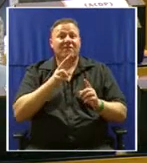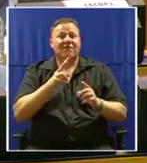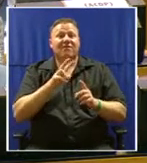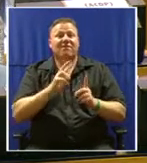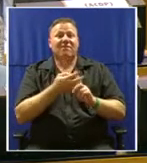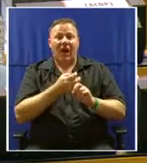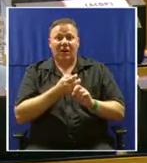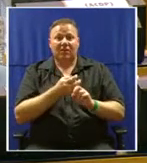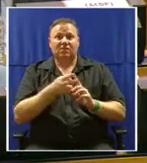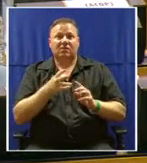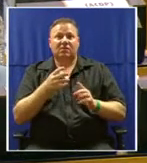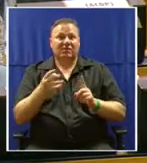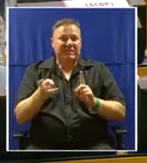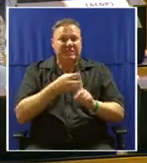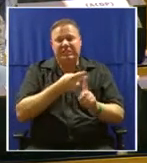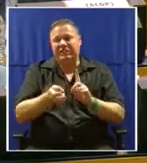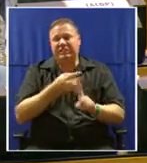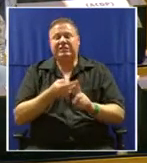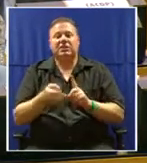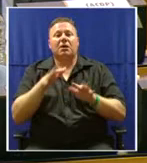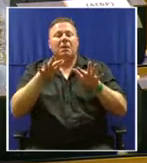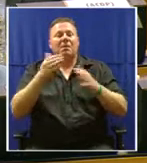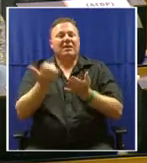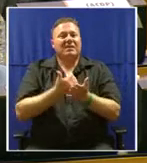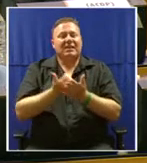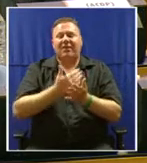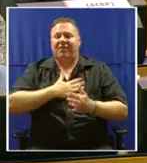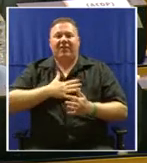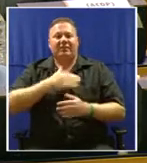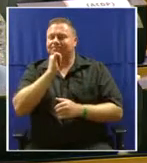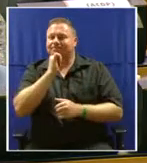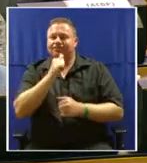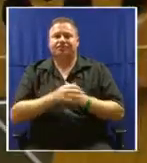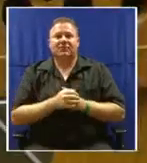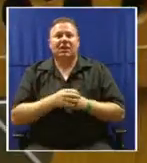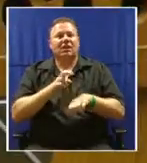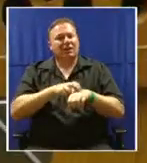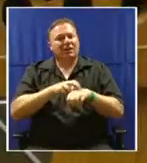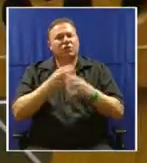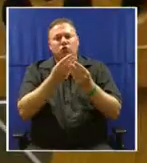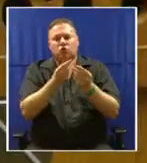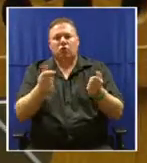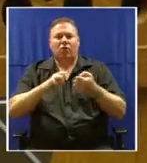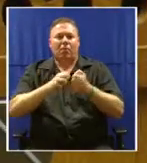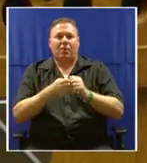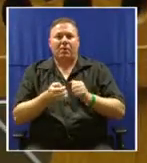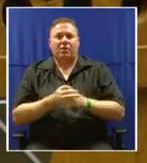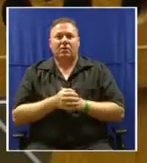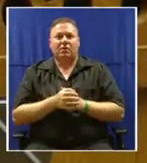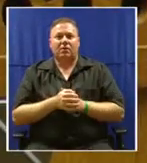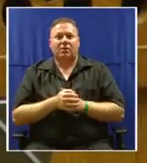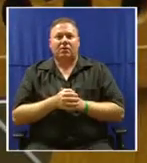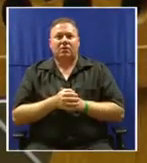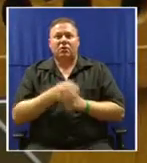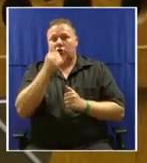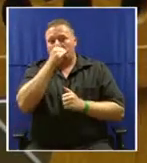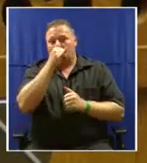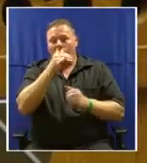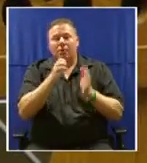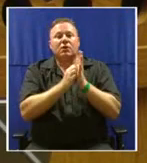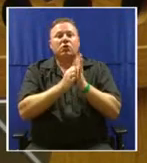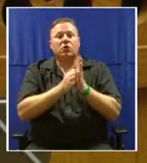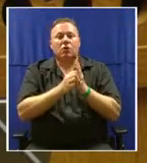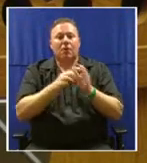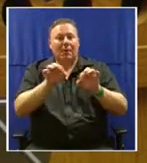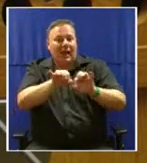Tackling crime is central to the success of our recovery. Crimes like cable theft,